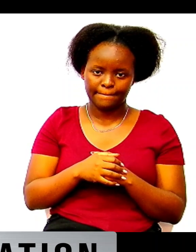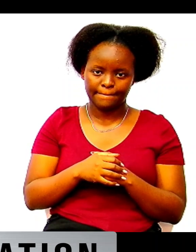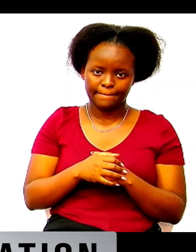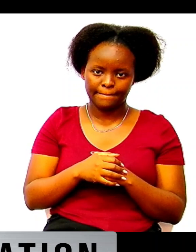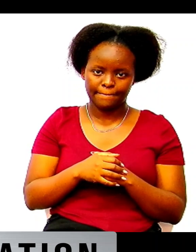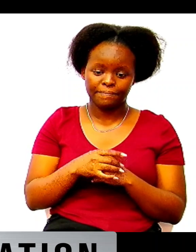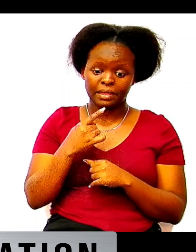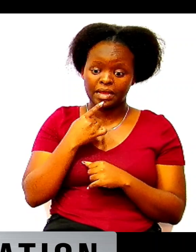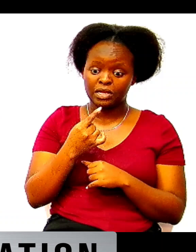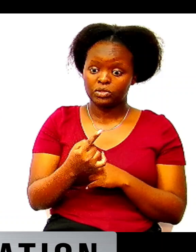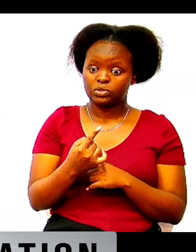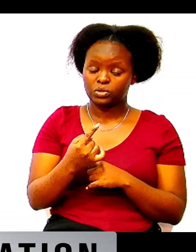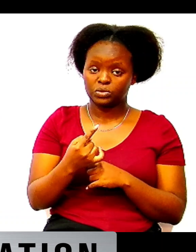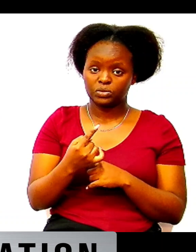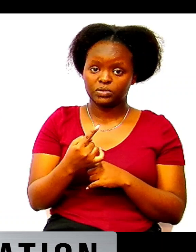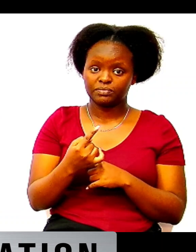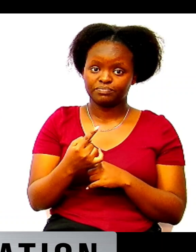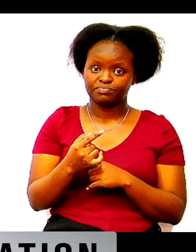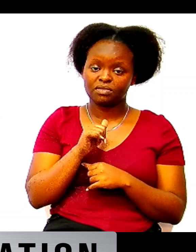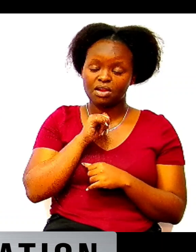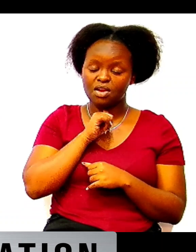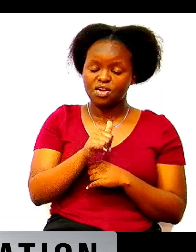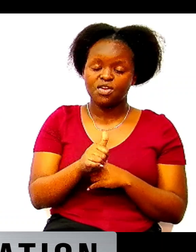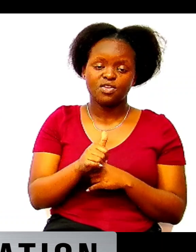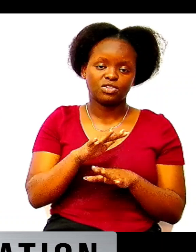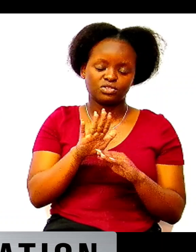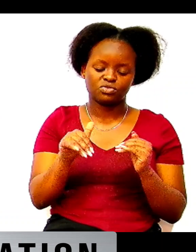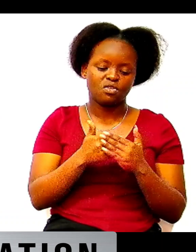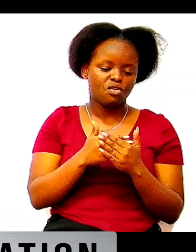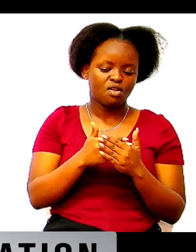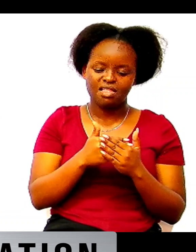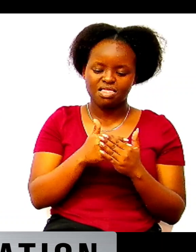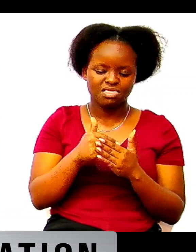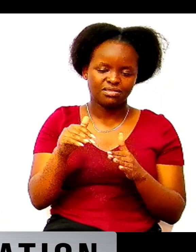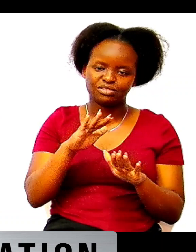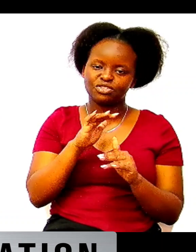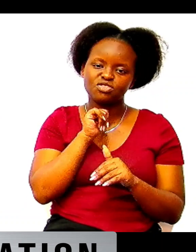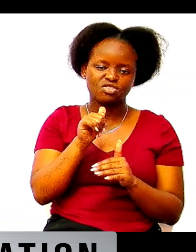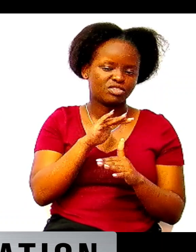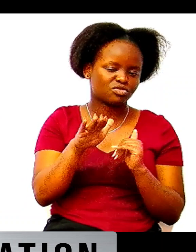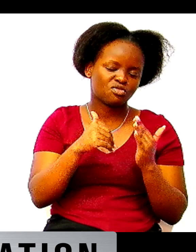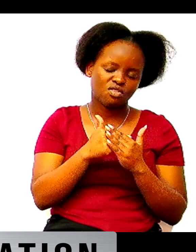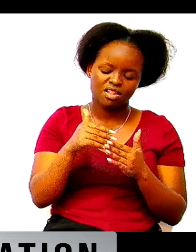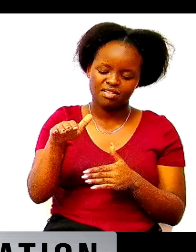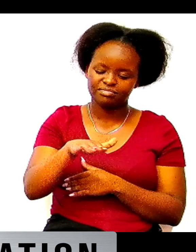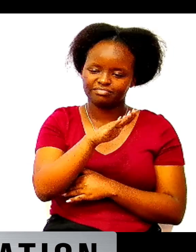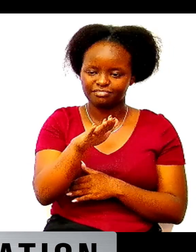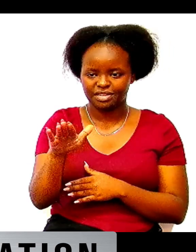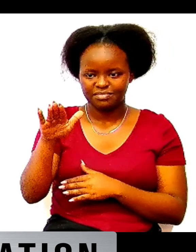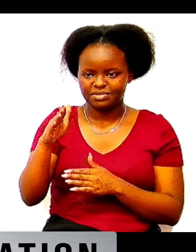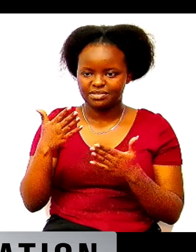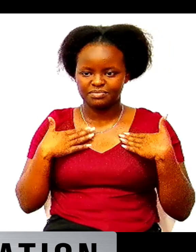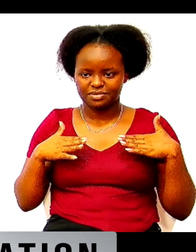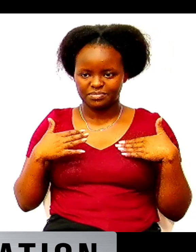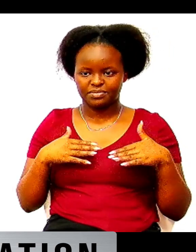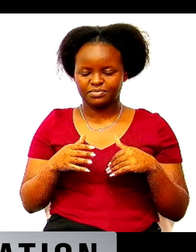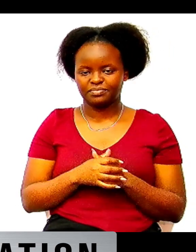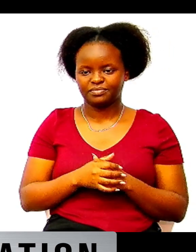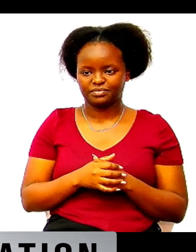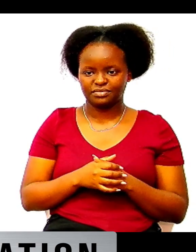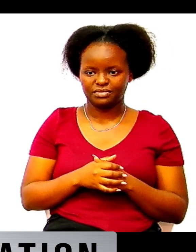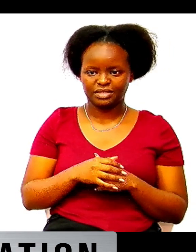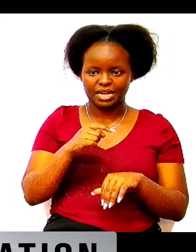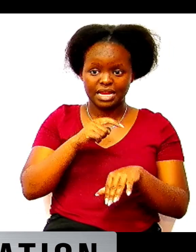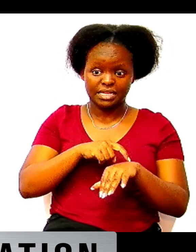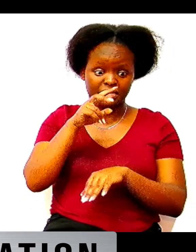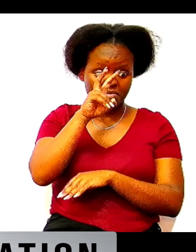Watovu. It is not Or all is it parliamentarians. Are It they is against the activists, or are they... Actually, when you